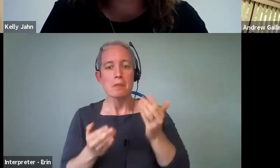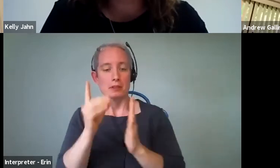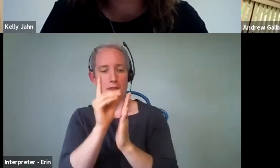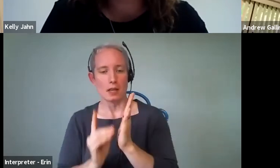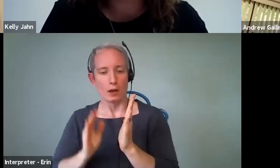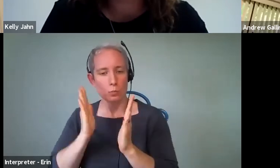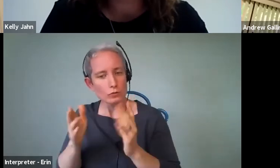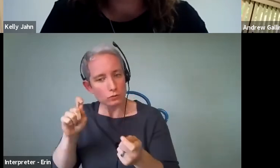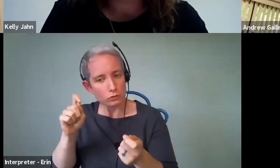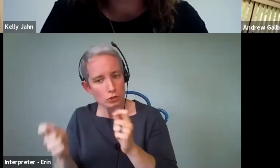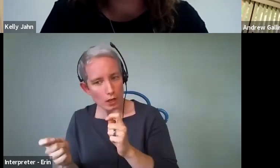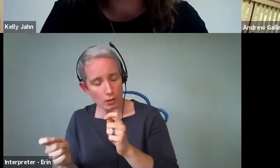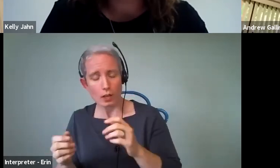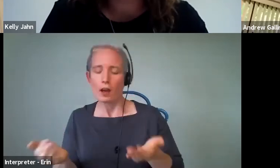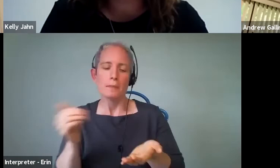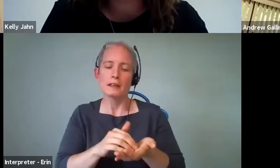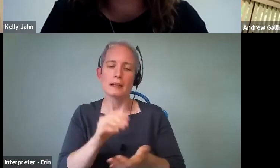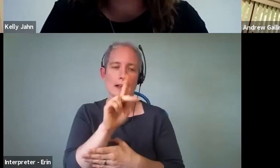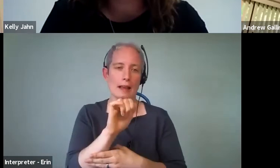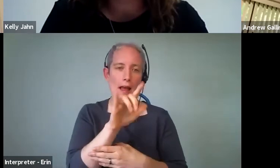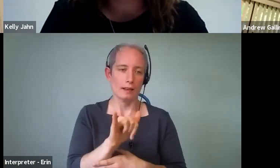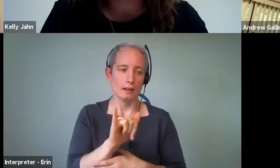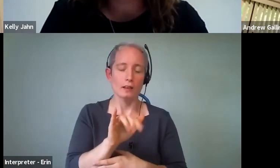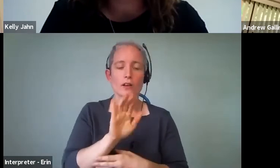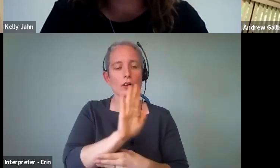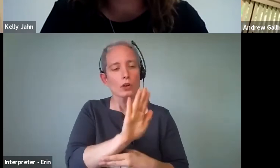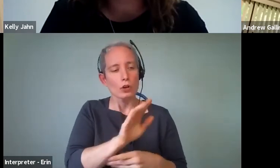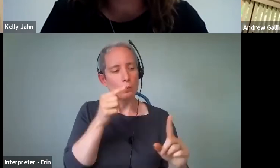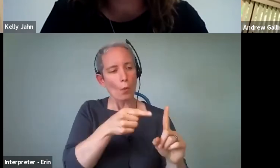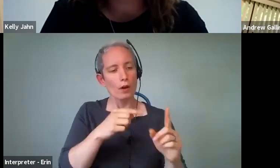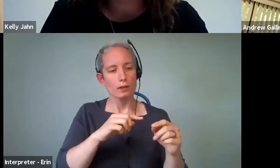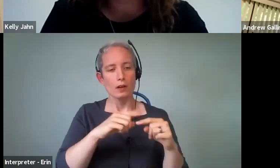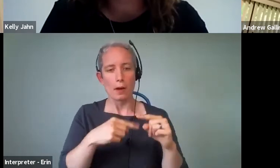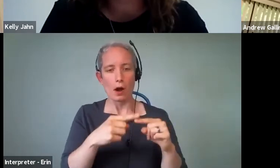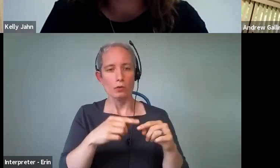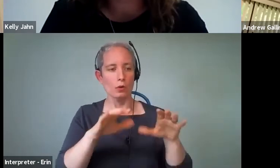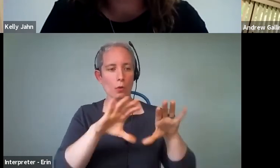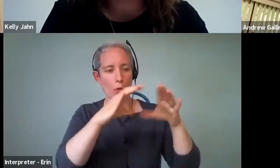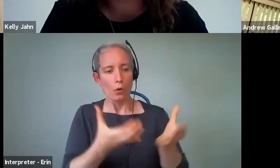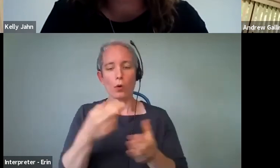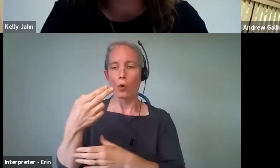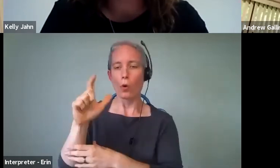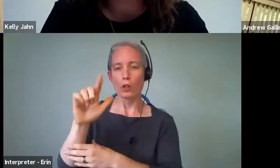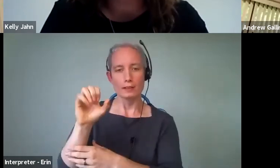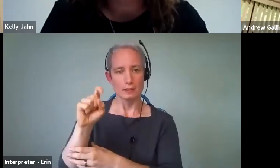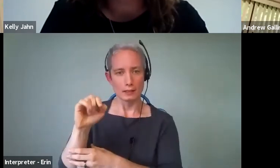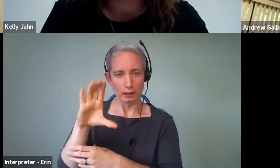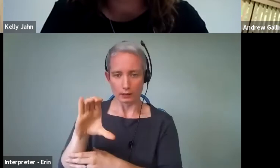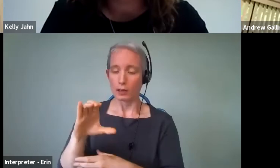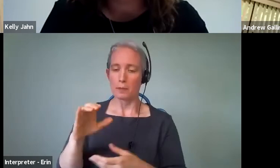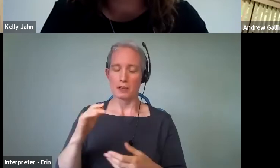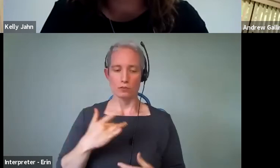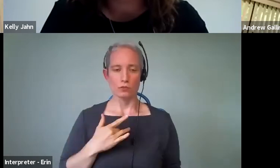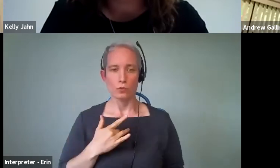Kelly's point about holistic. A lot of it is going to be not just policy, but the norms and the cultures and the